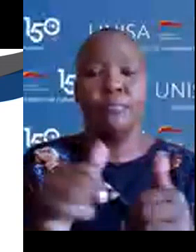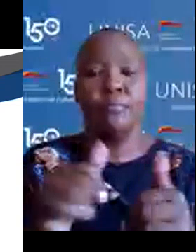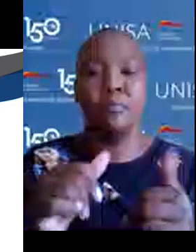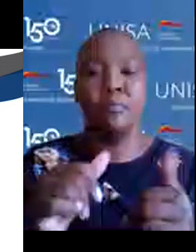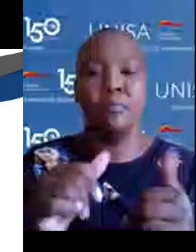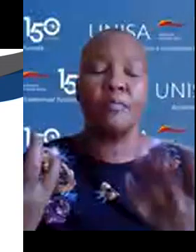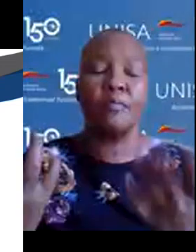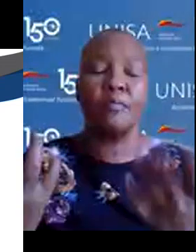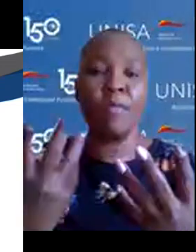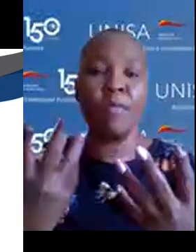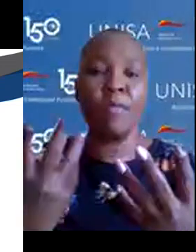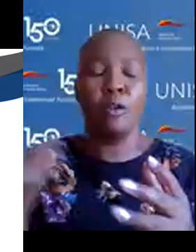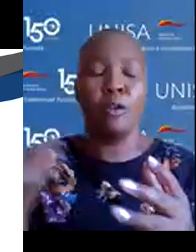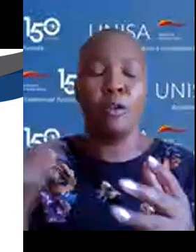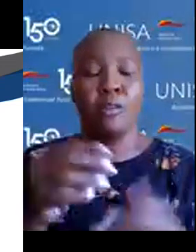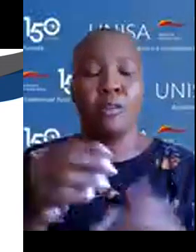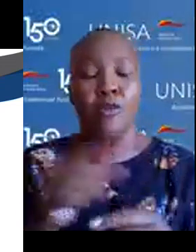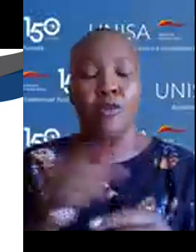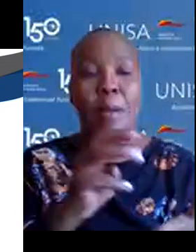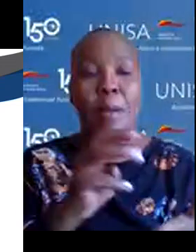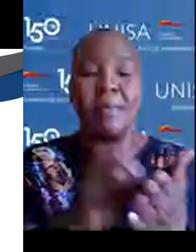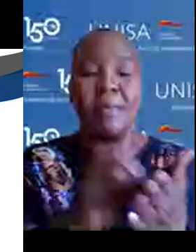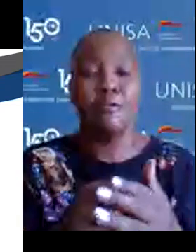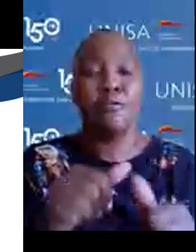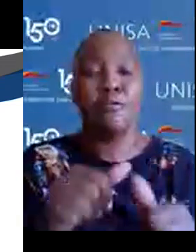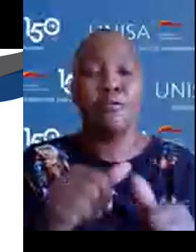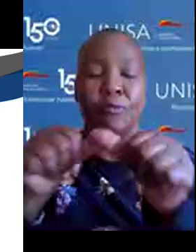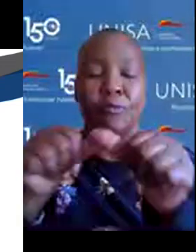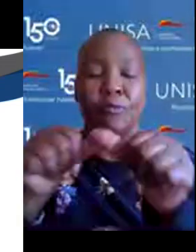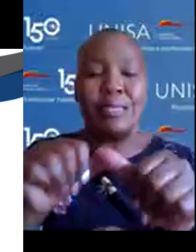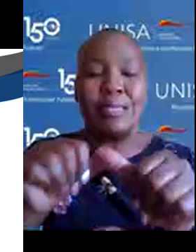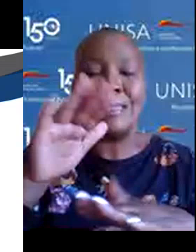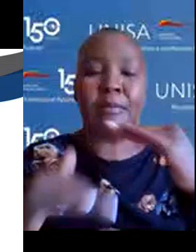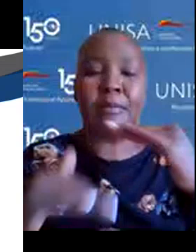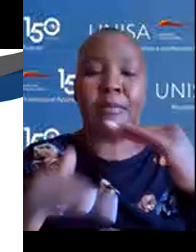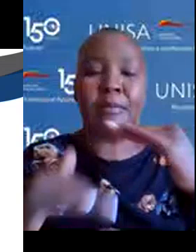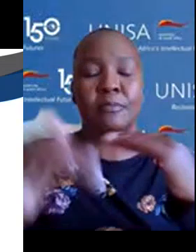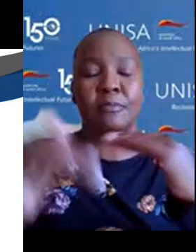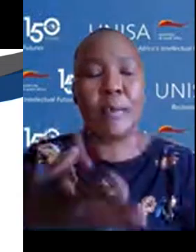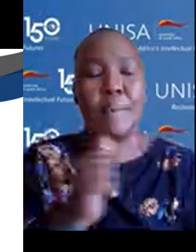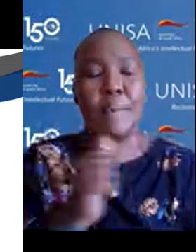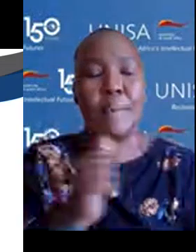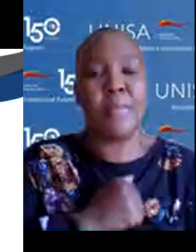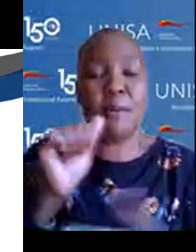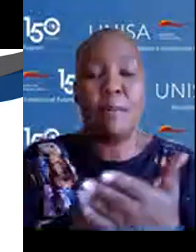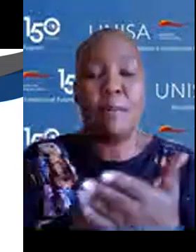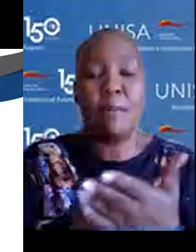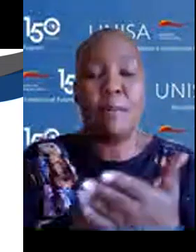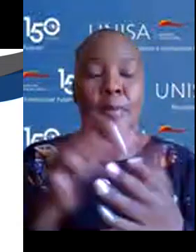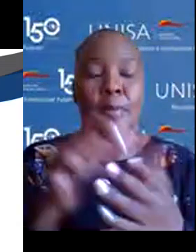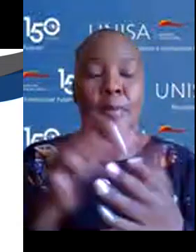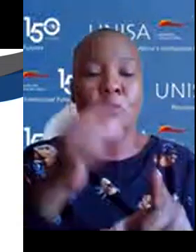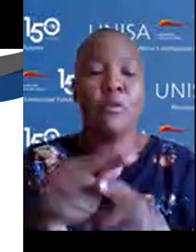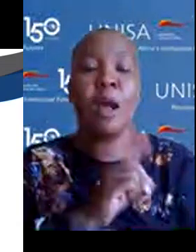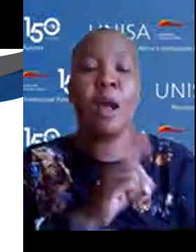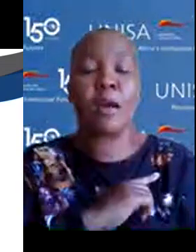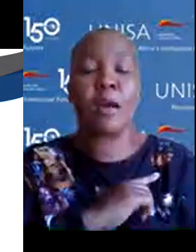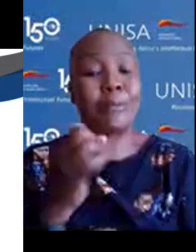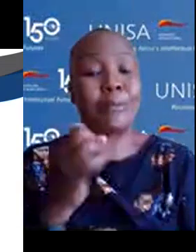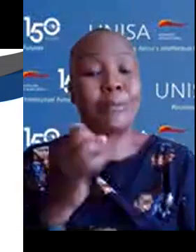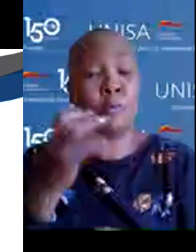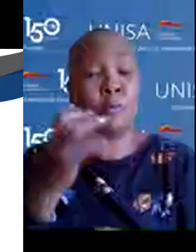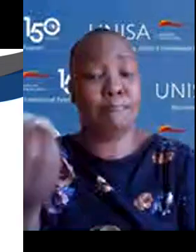video and just follow the steps to claim your MyUnisa password. Because once you claim your MyUnisa